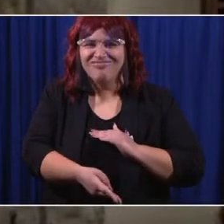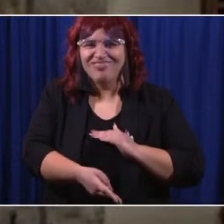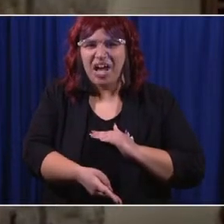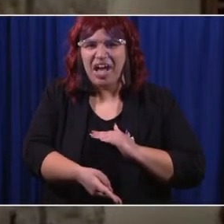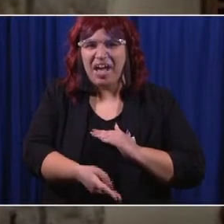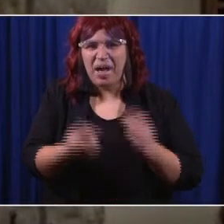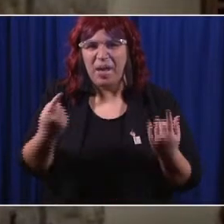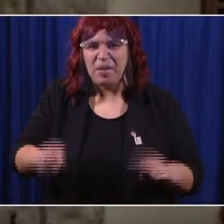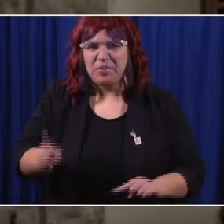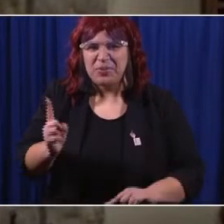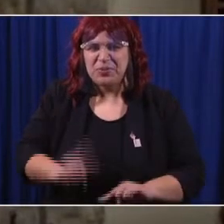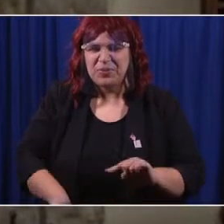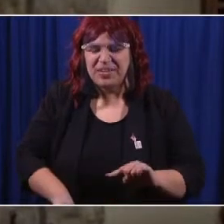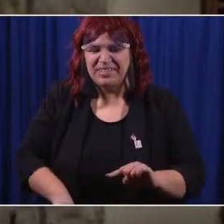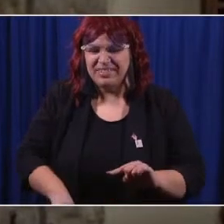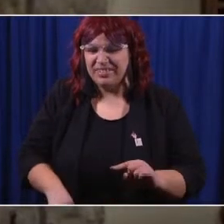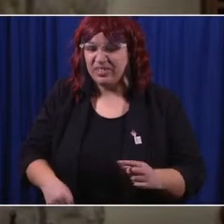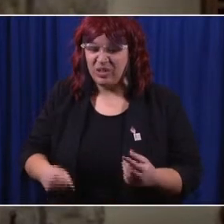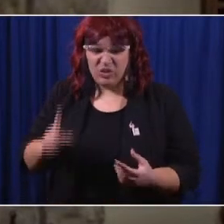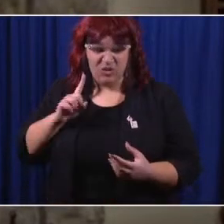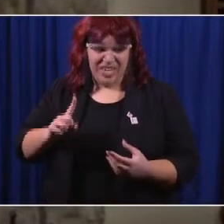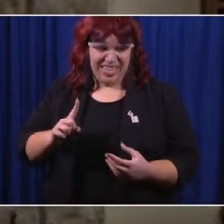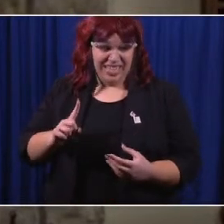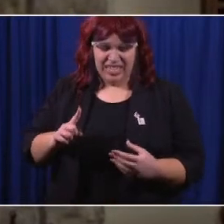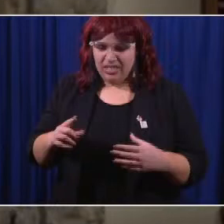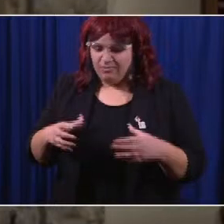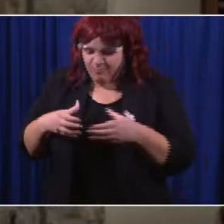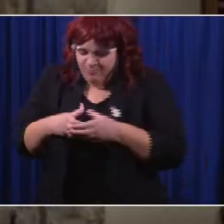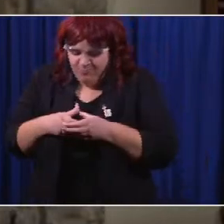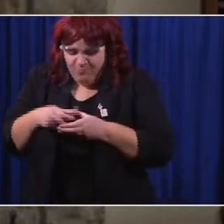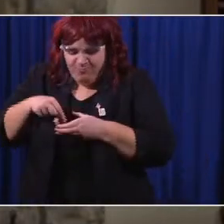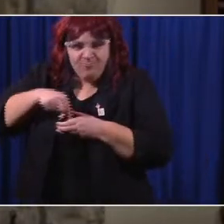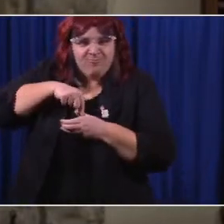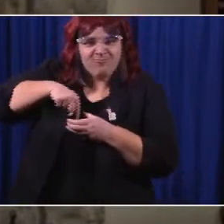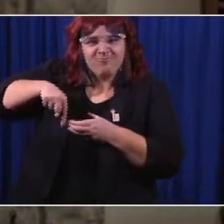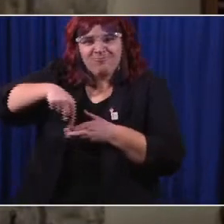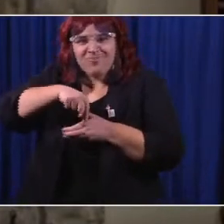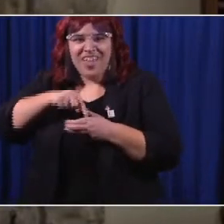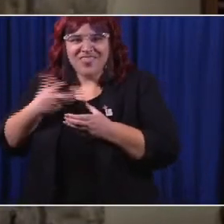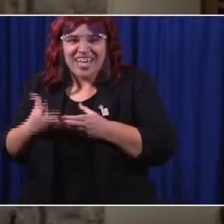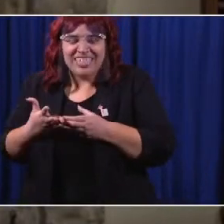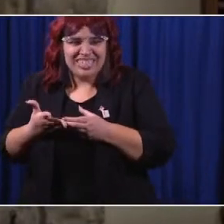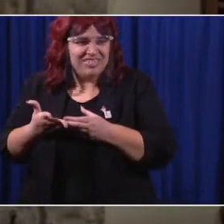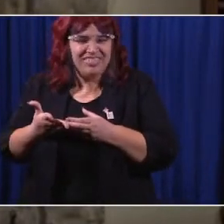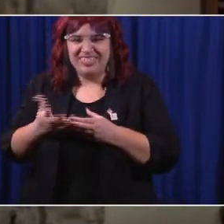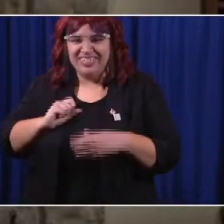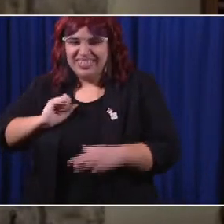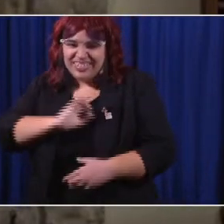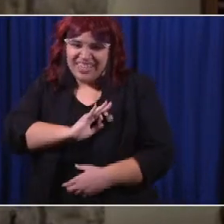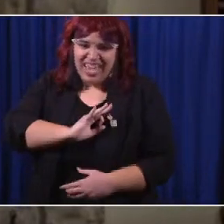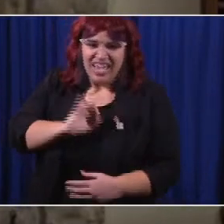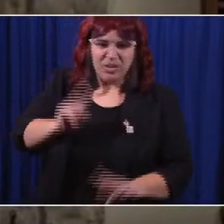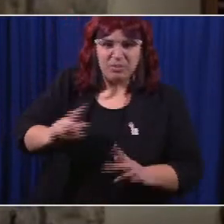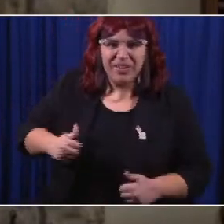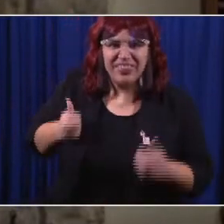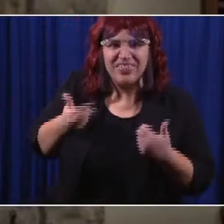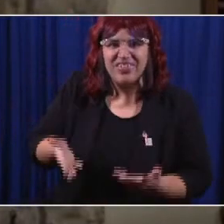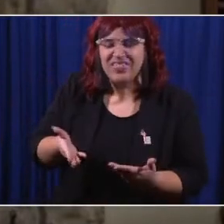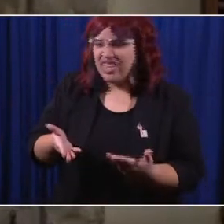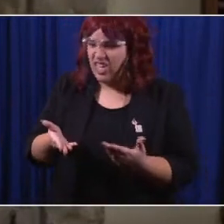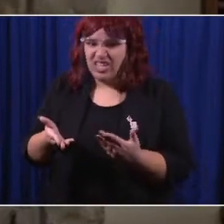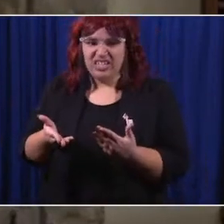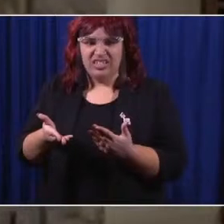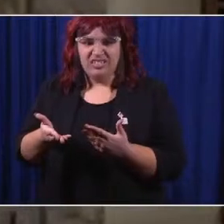so, that's the only family, the only connection, direct connection, that they have. So that must